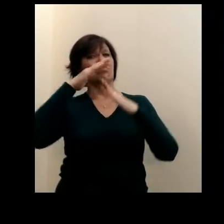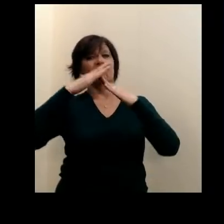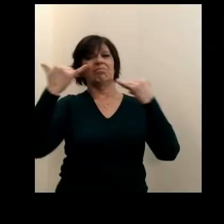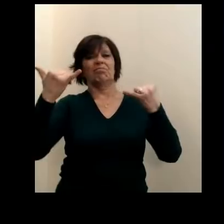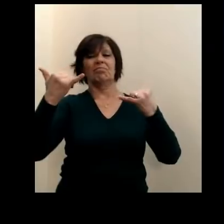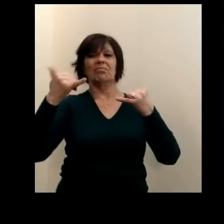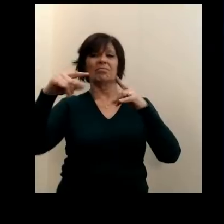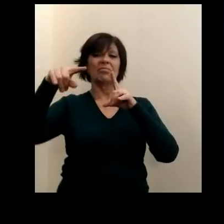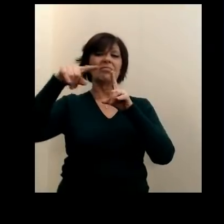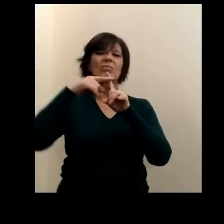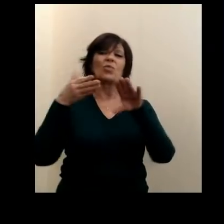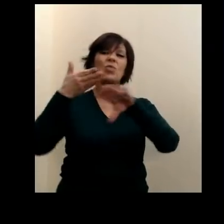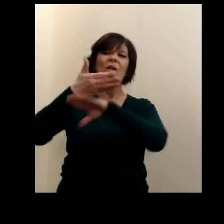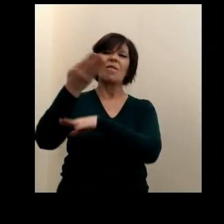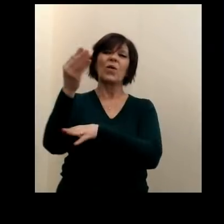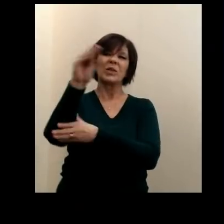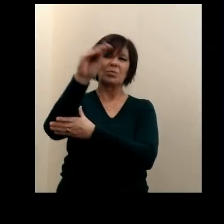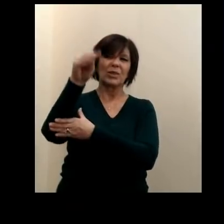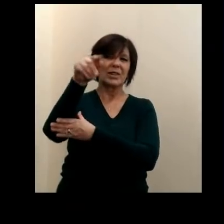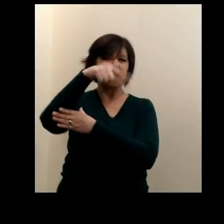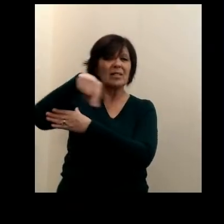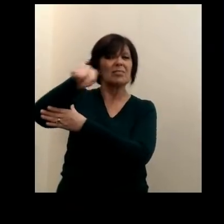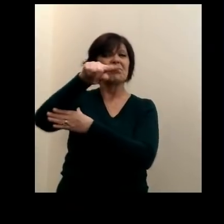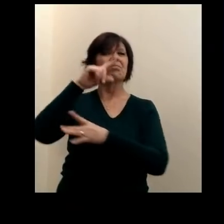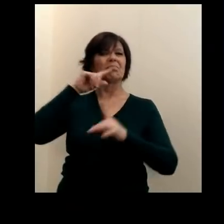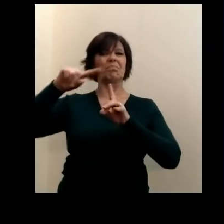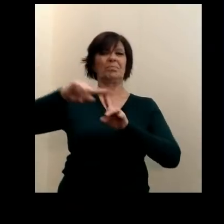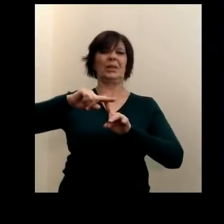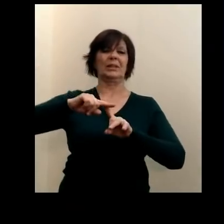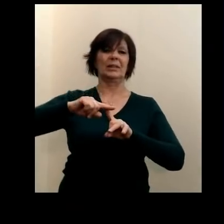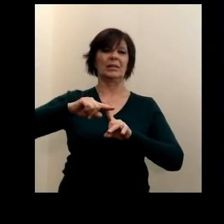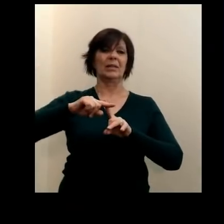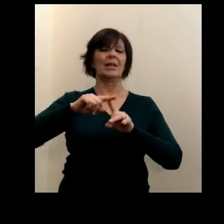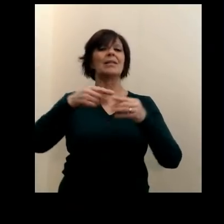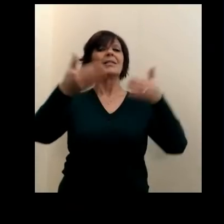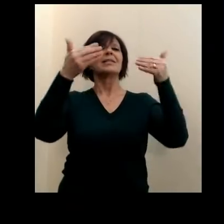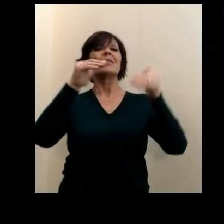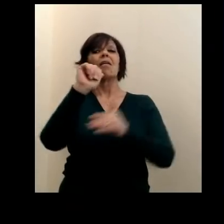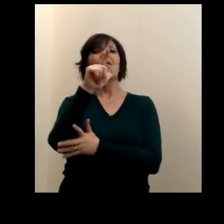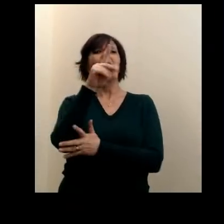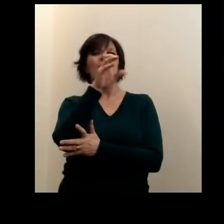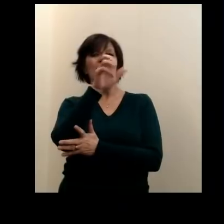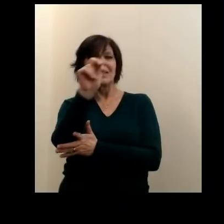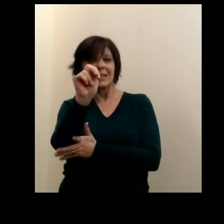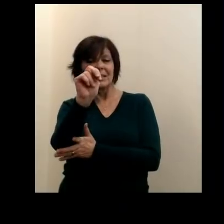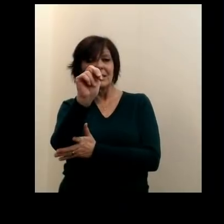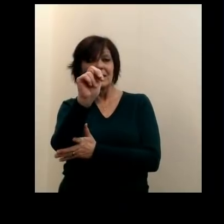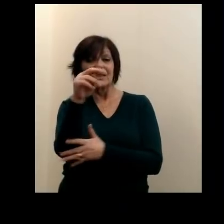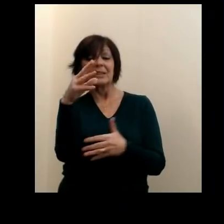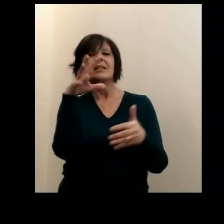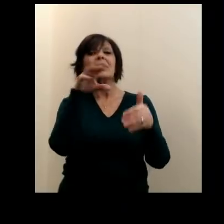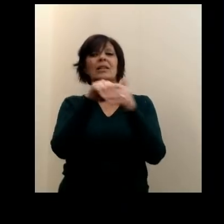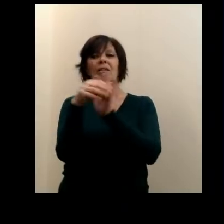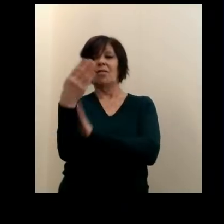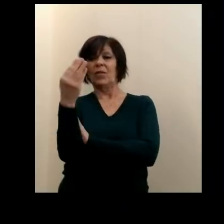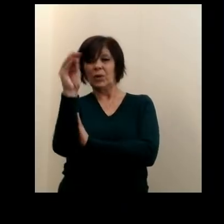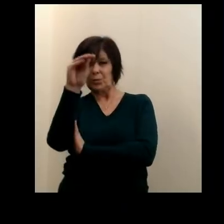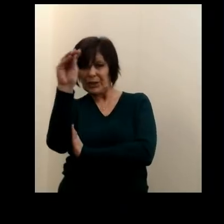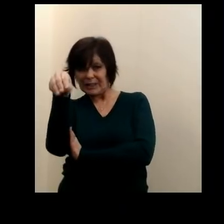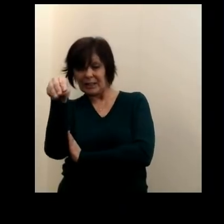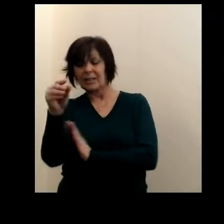percent positive of over 14%, followed up by Alden, including 14% as